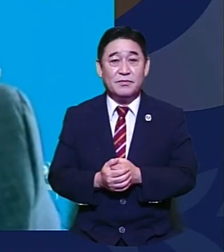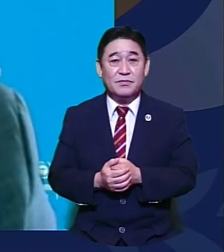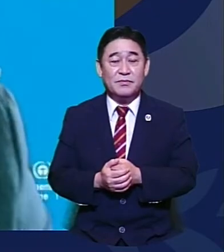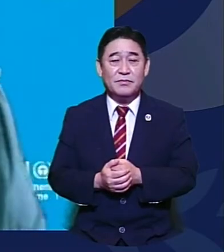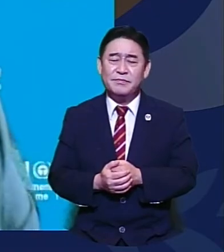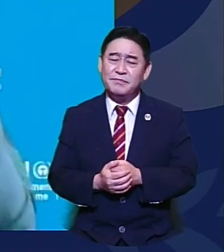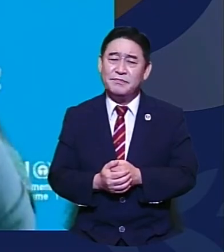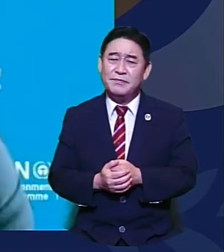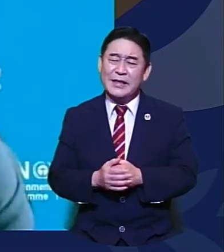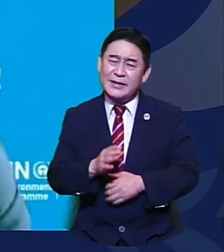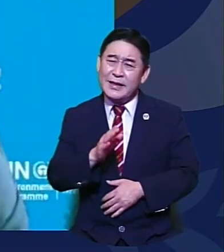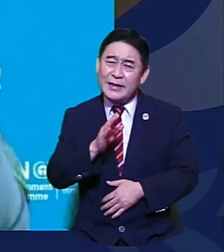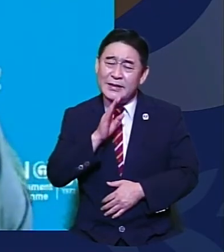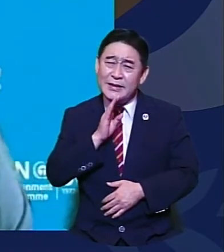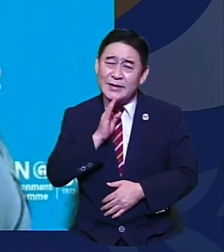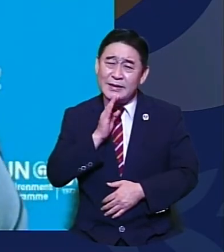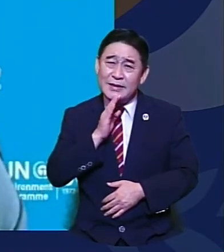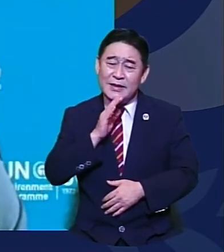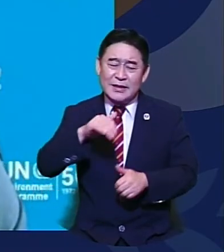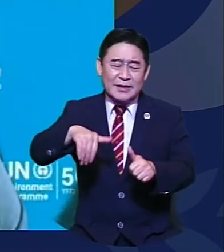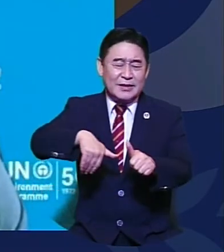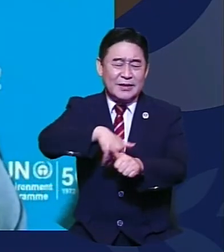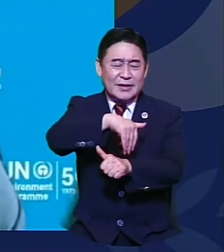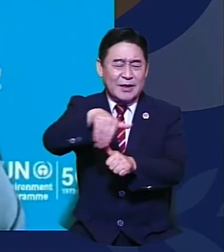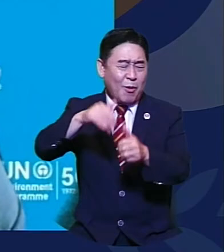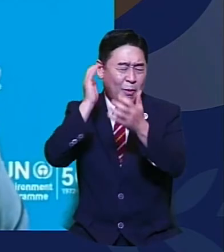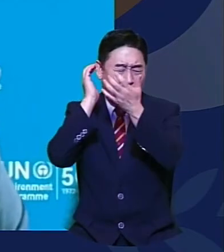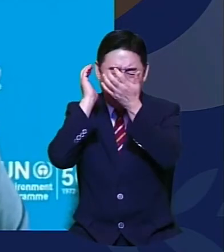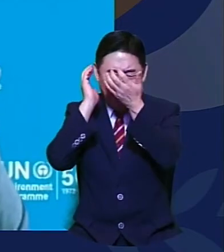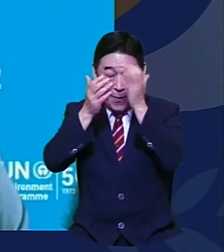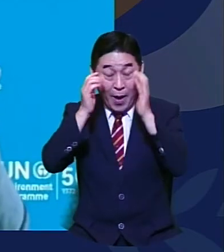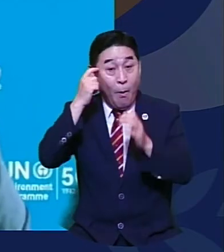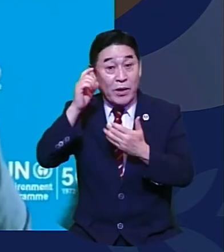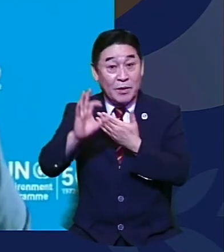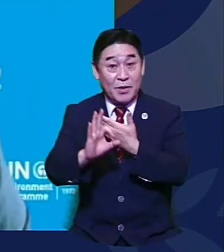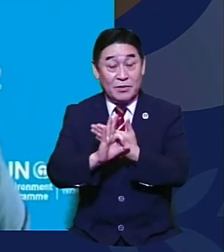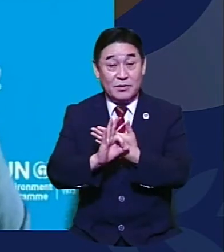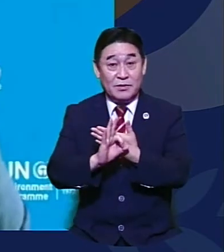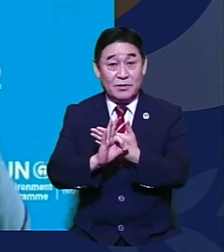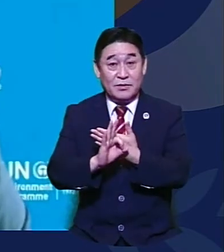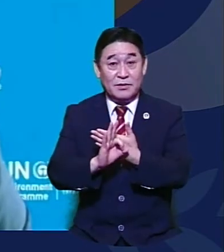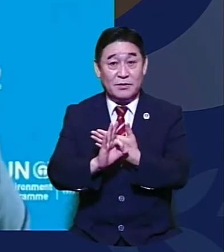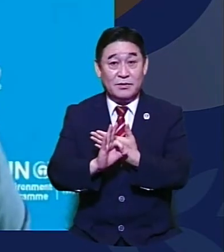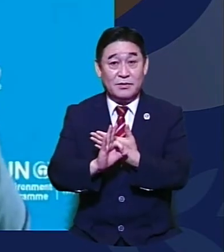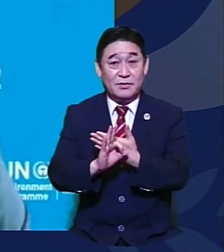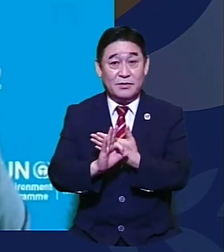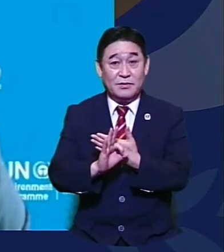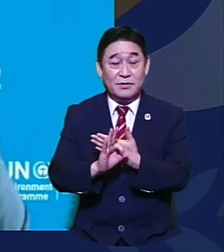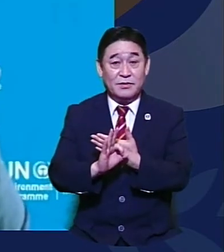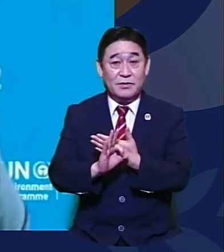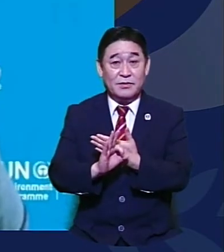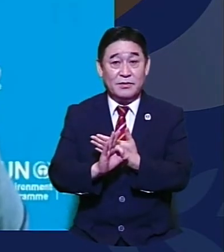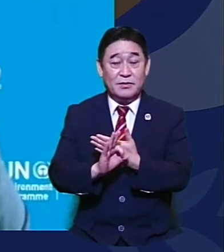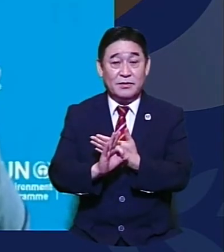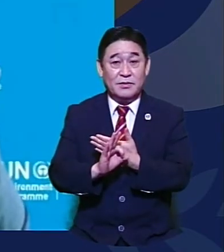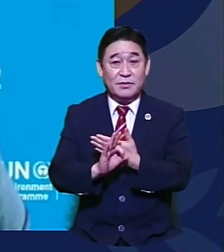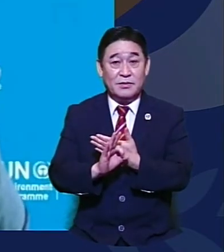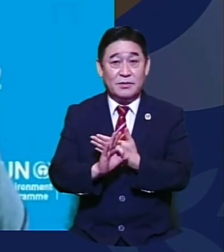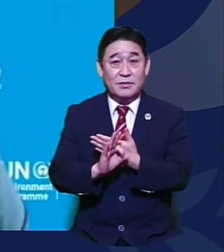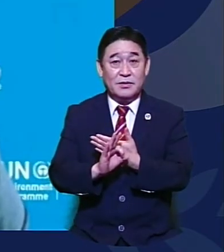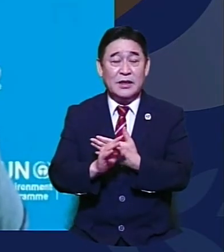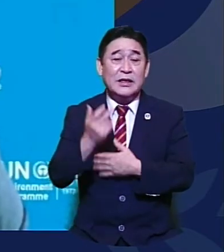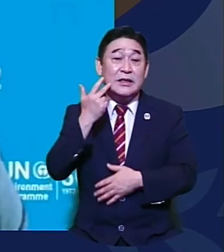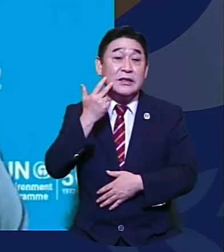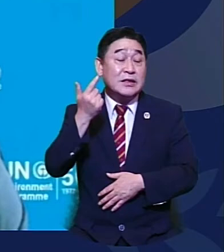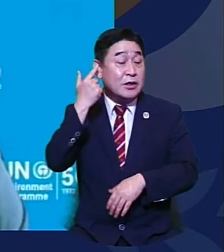complex, I would argue, because if you look, there's actually a study that came out last week